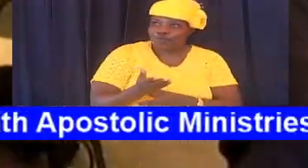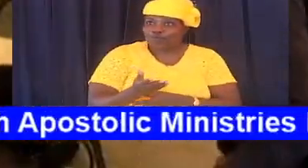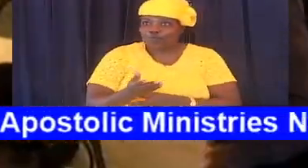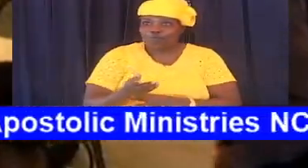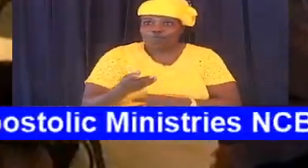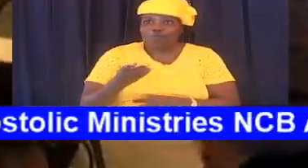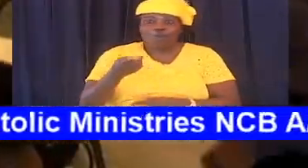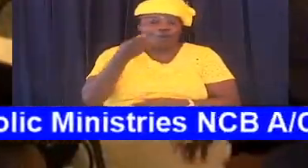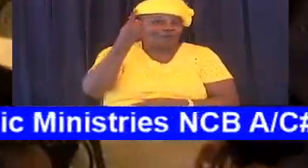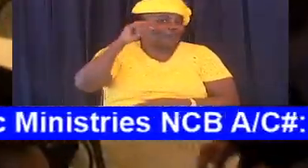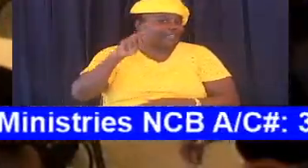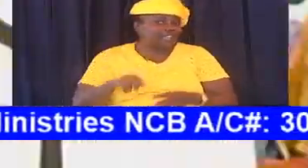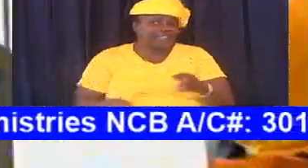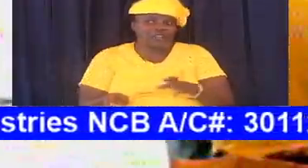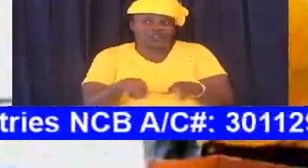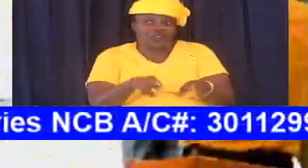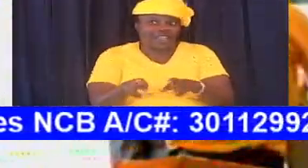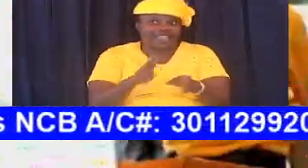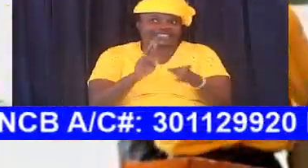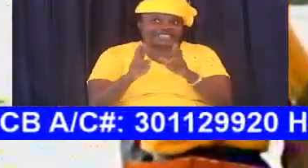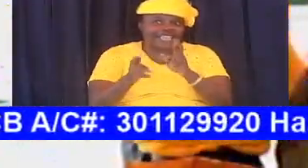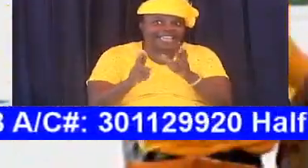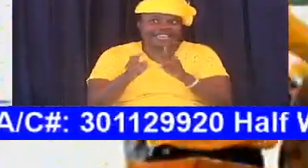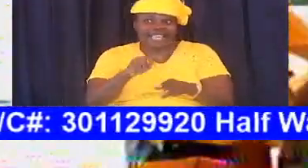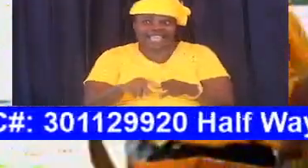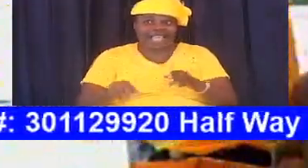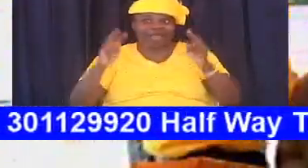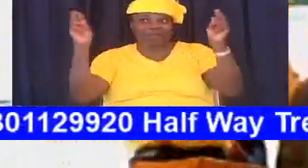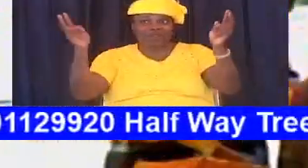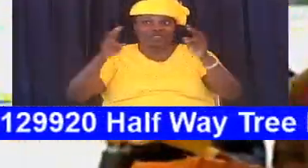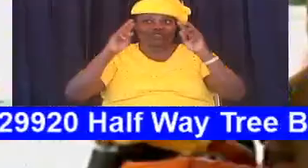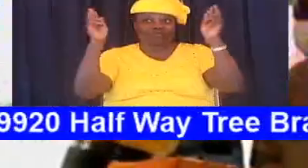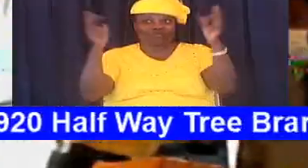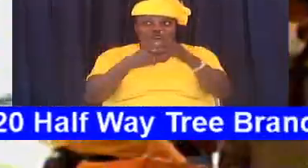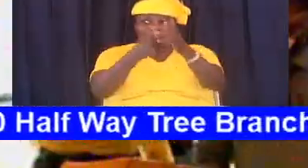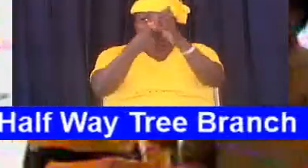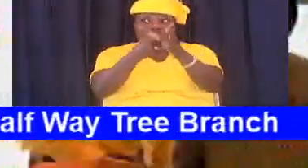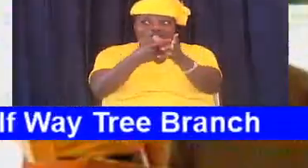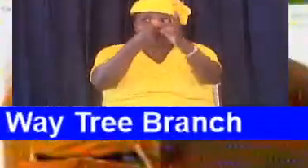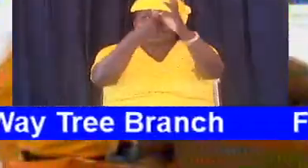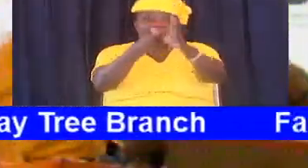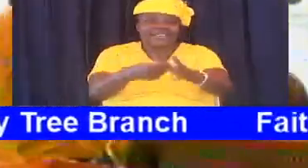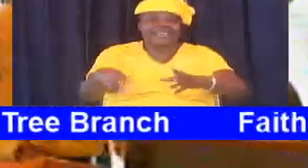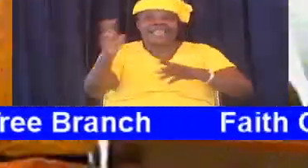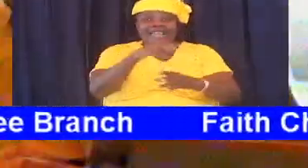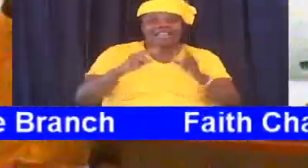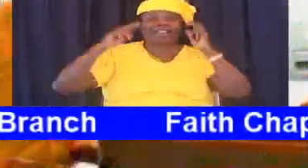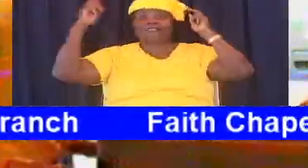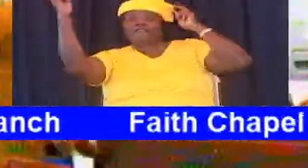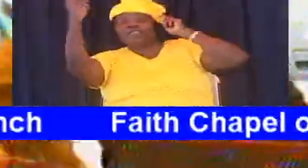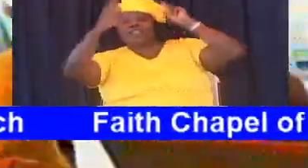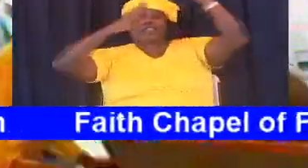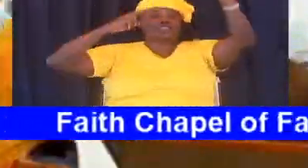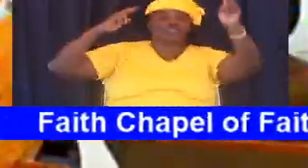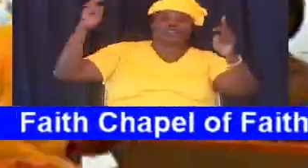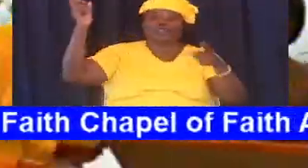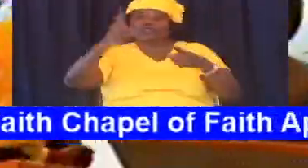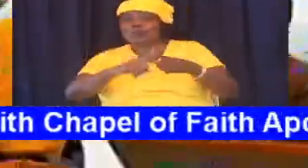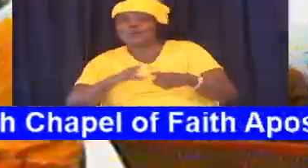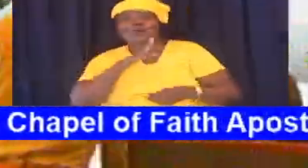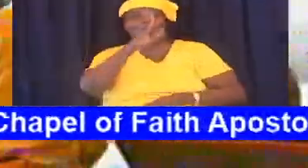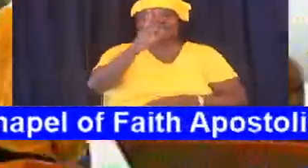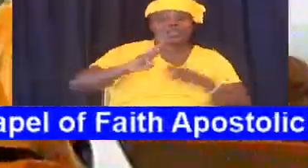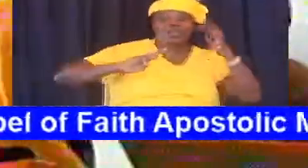true. But there's a rain that I'm a throne. And a victory, and a victory